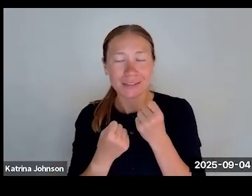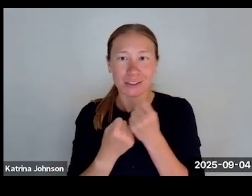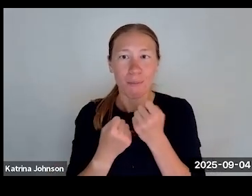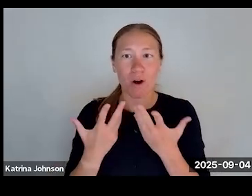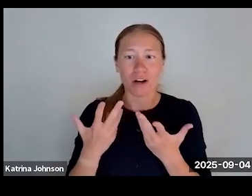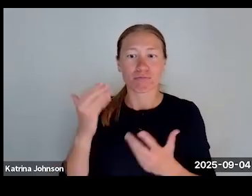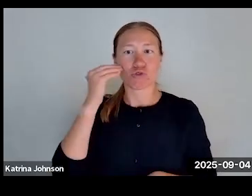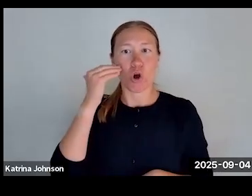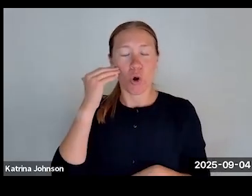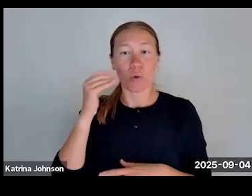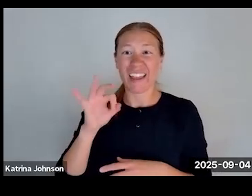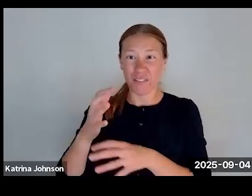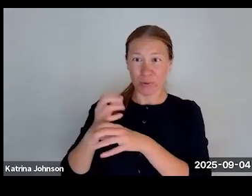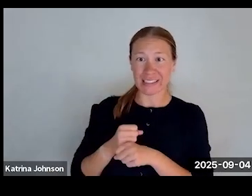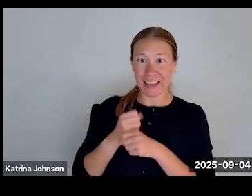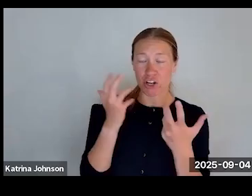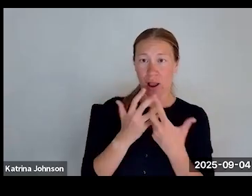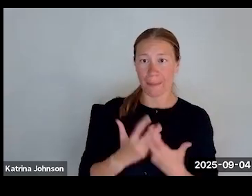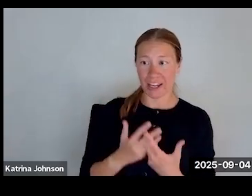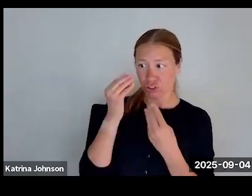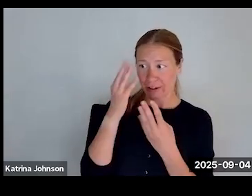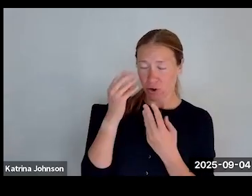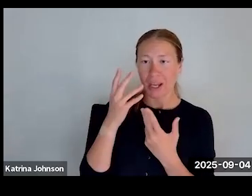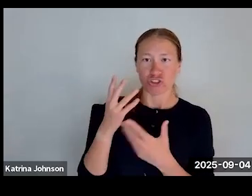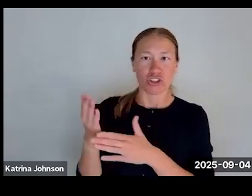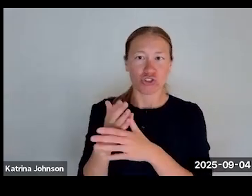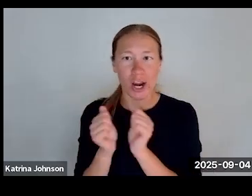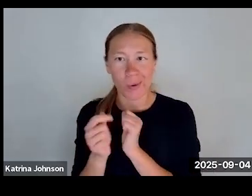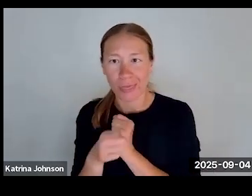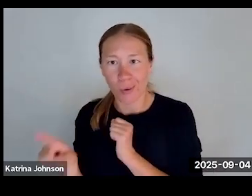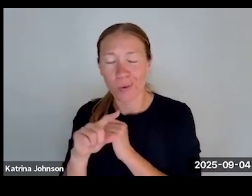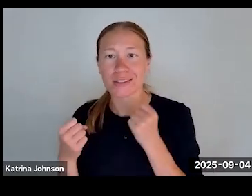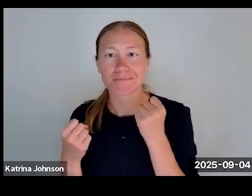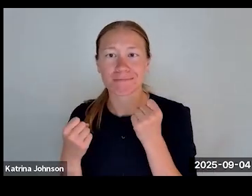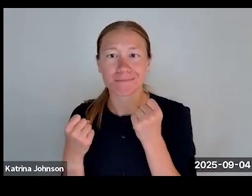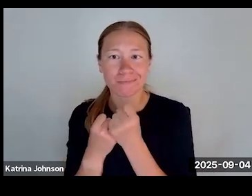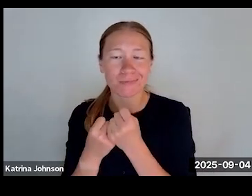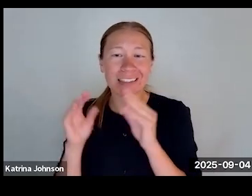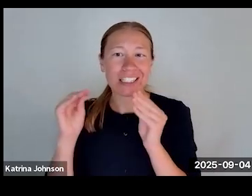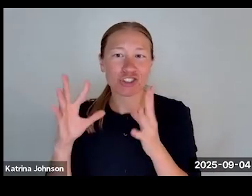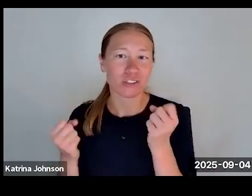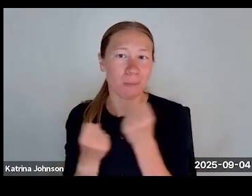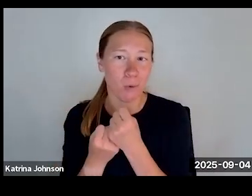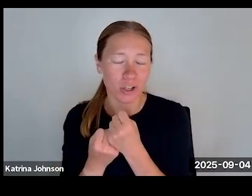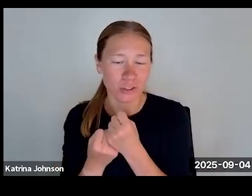if you have through your university's Services for Students with Disabilities office.